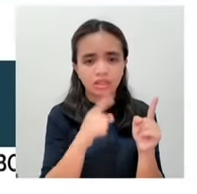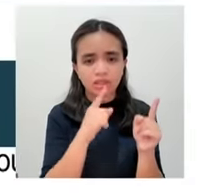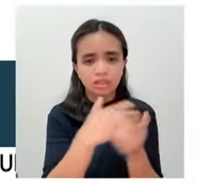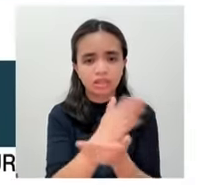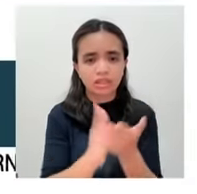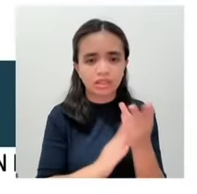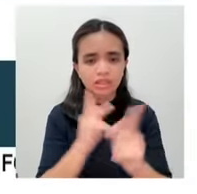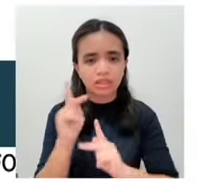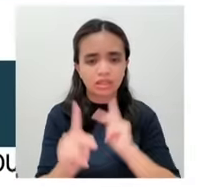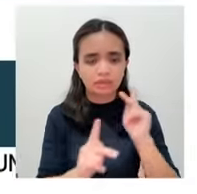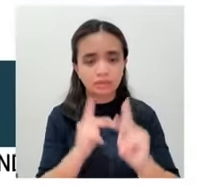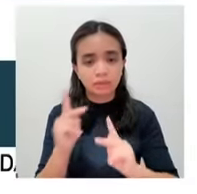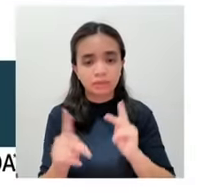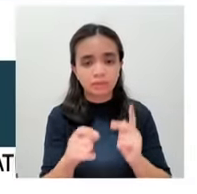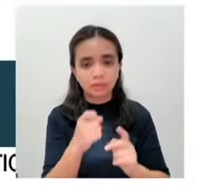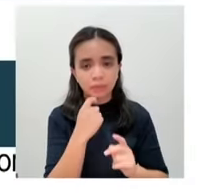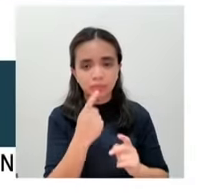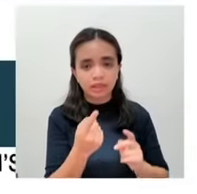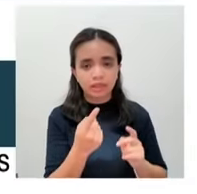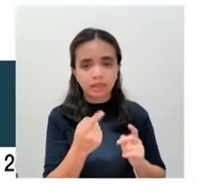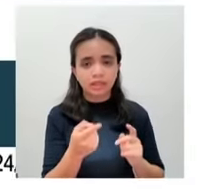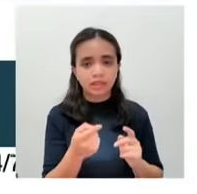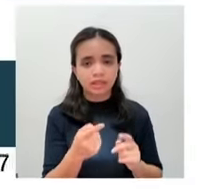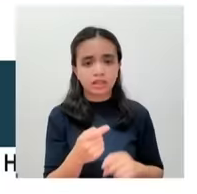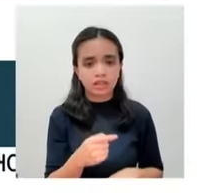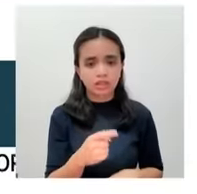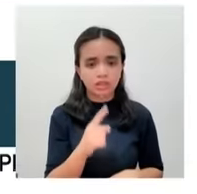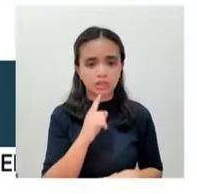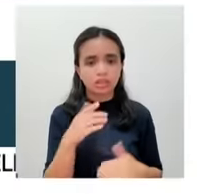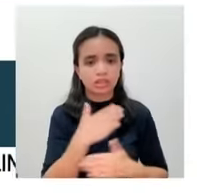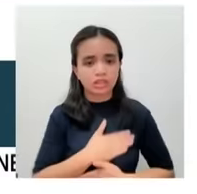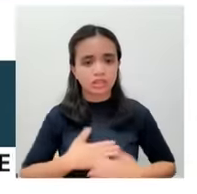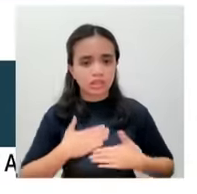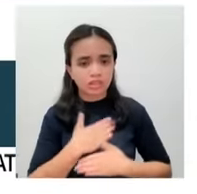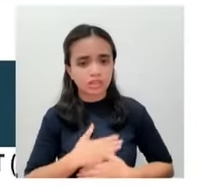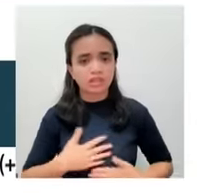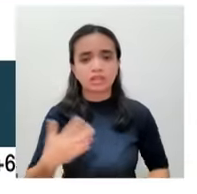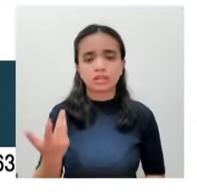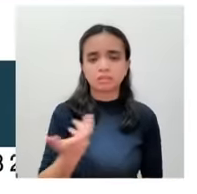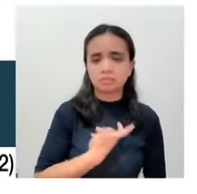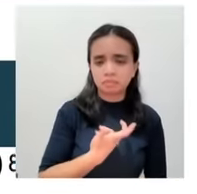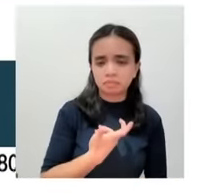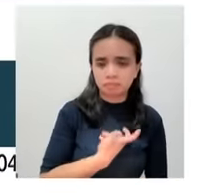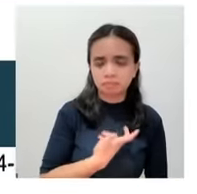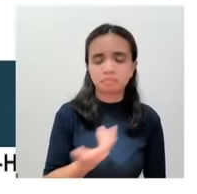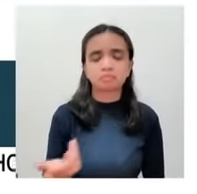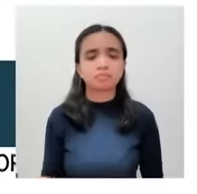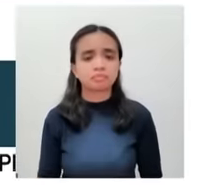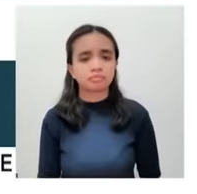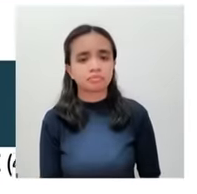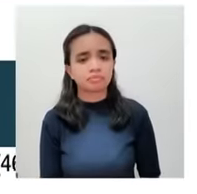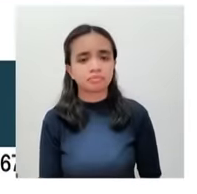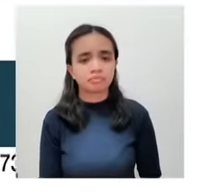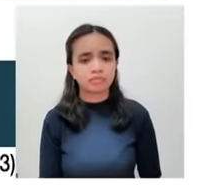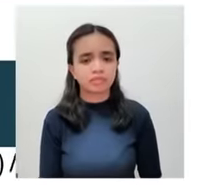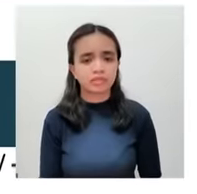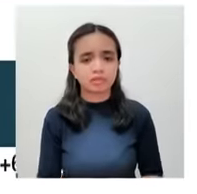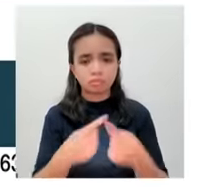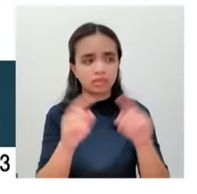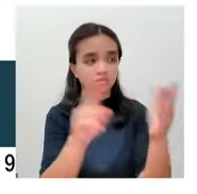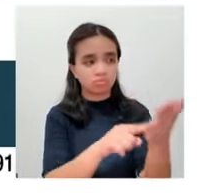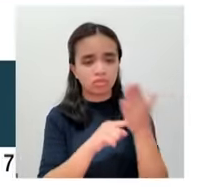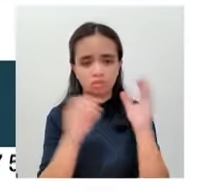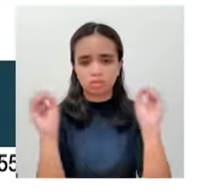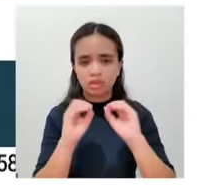will say na, hindi, nagyabang din yan, na-enjoy din niya, nag-brag din siya. She didn't show it to me. She